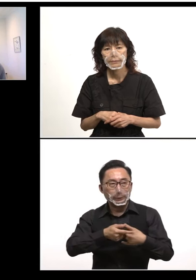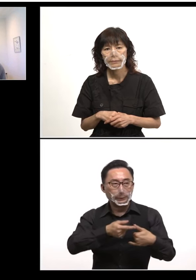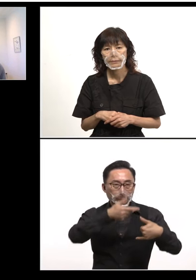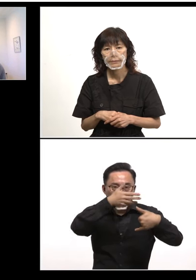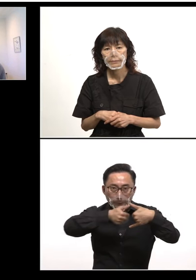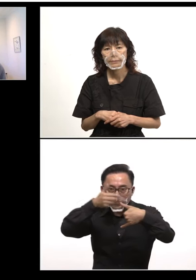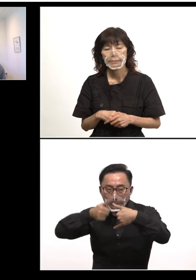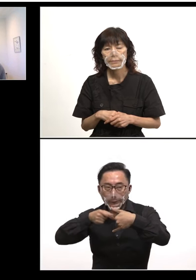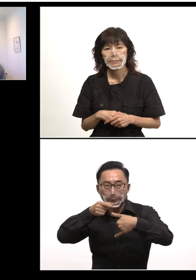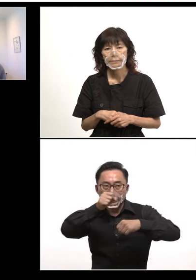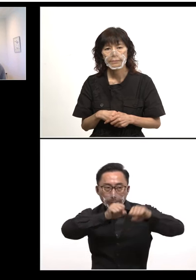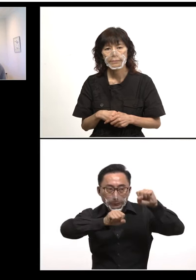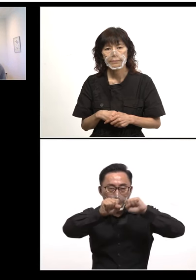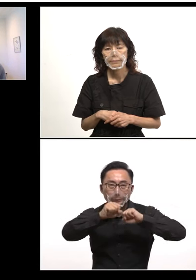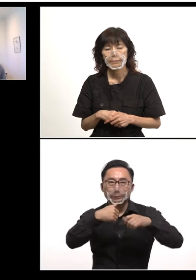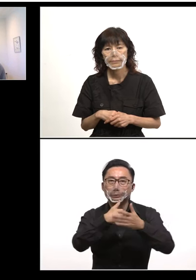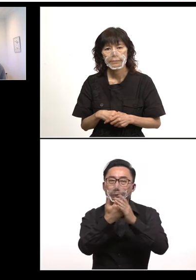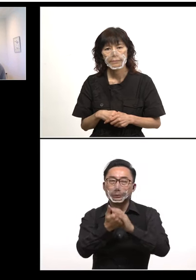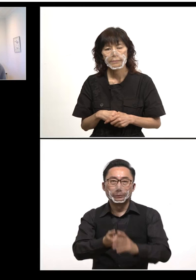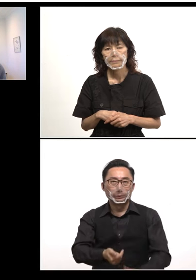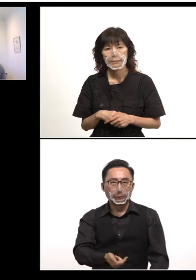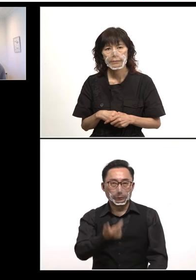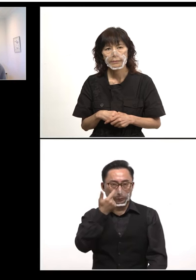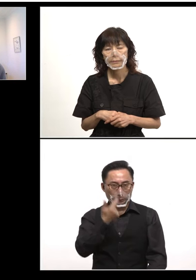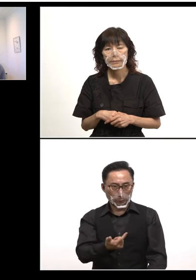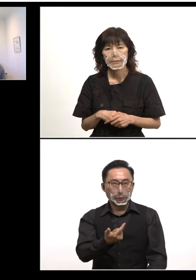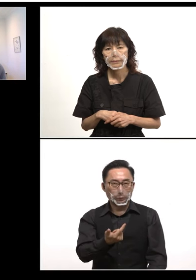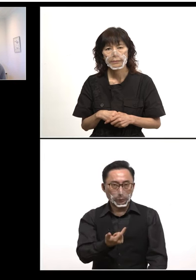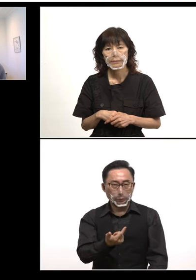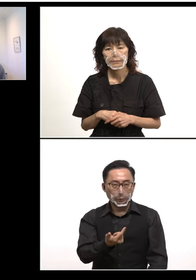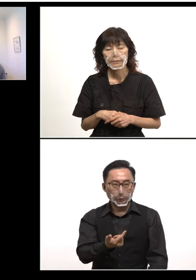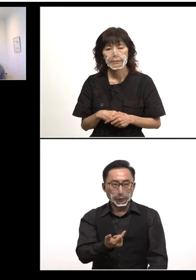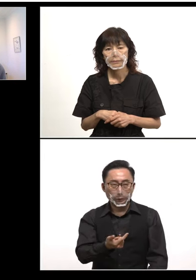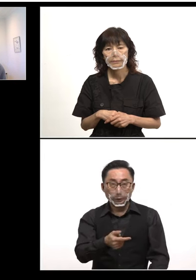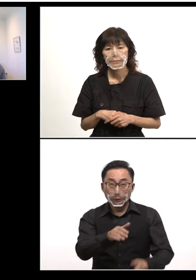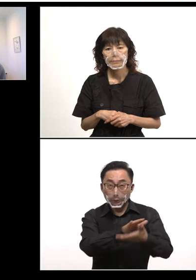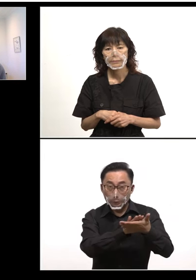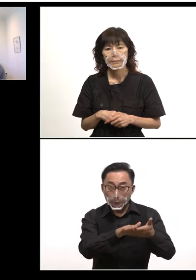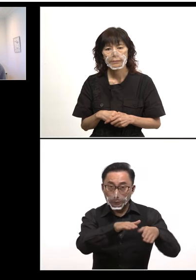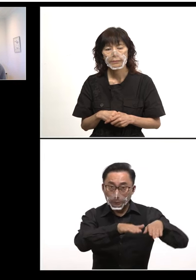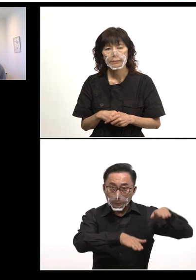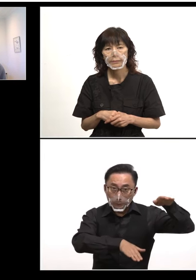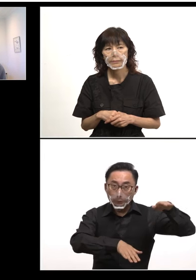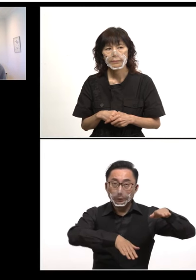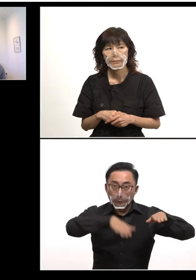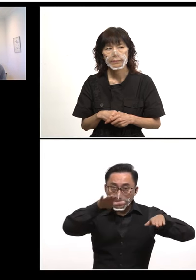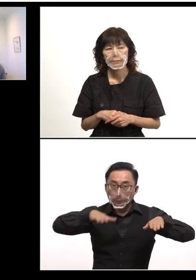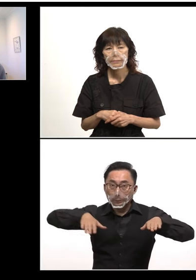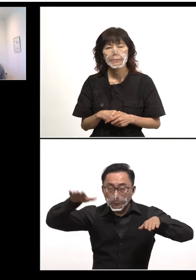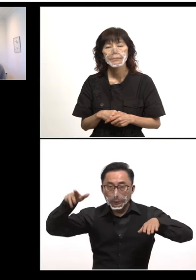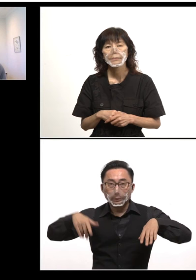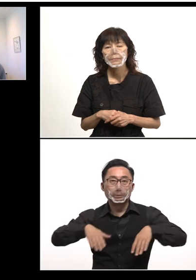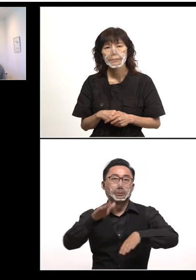with these incredible people that do things, you know, perhaps slightly differently, but